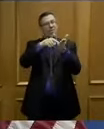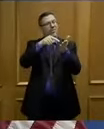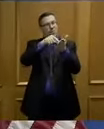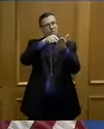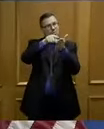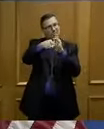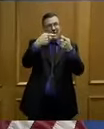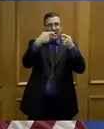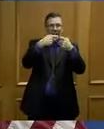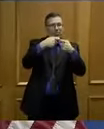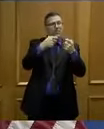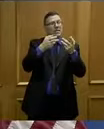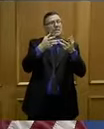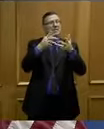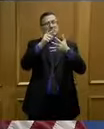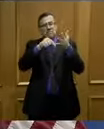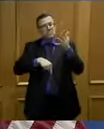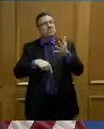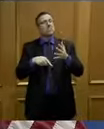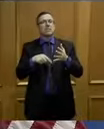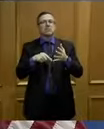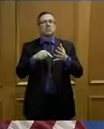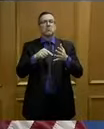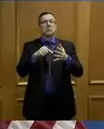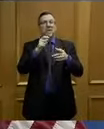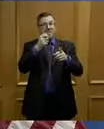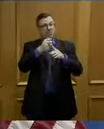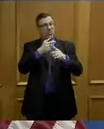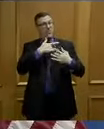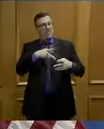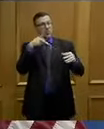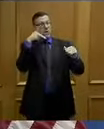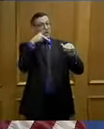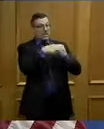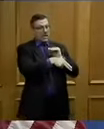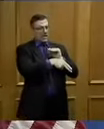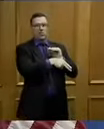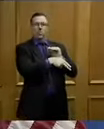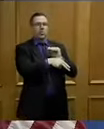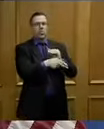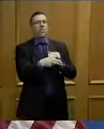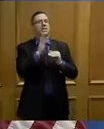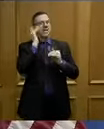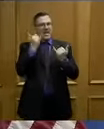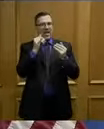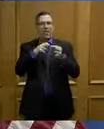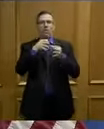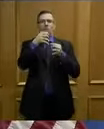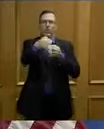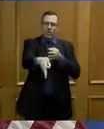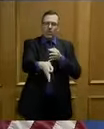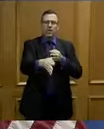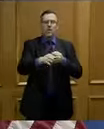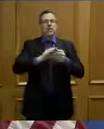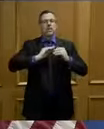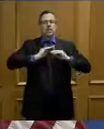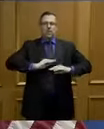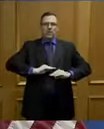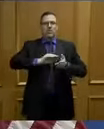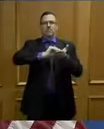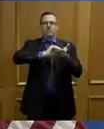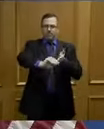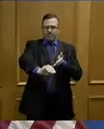if Tennesseans find themselves in a situation where they can't make their utility payments during this